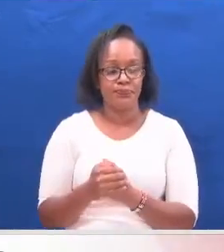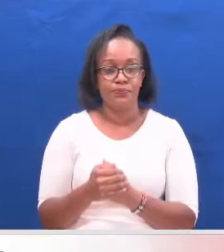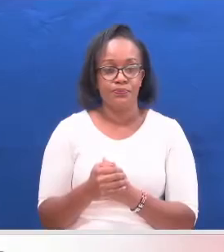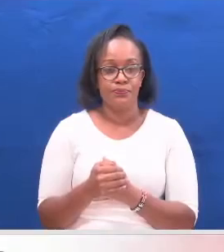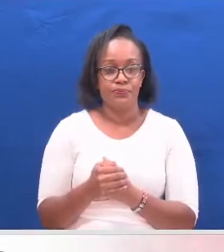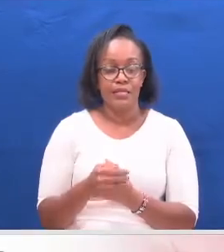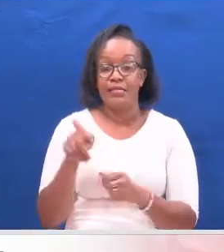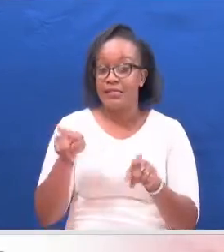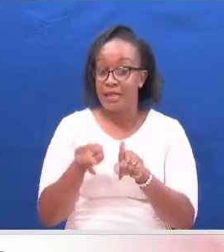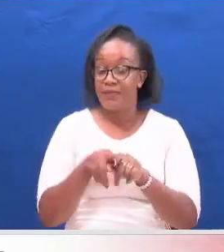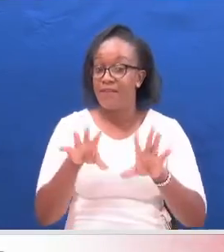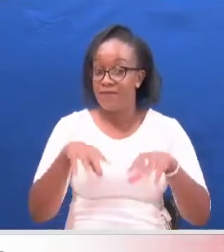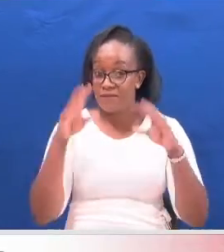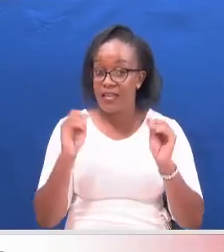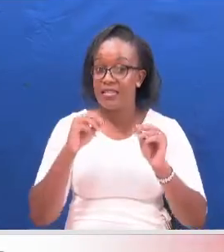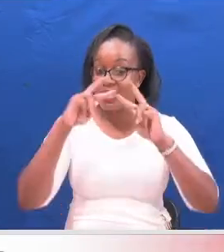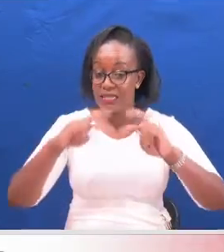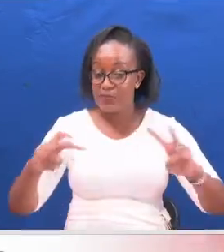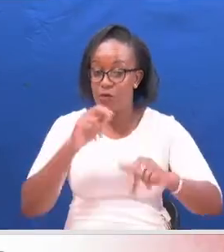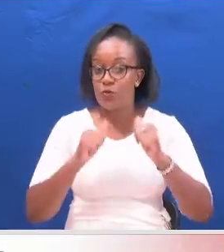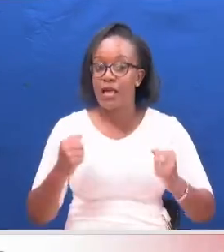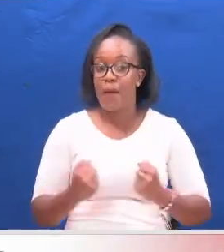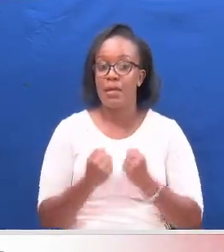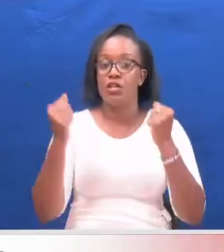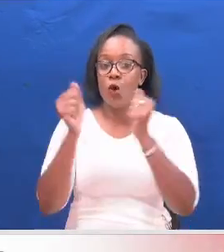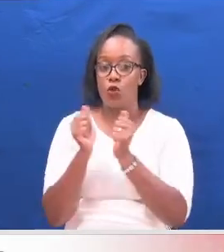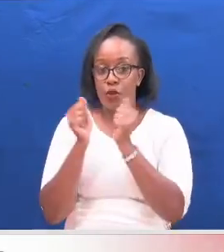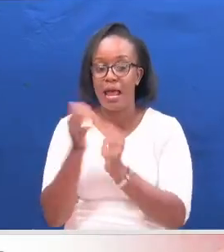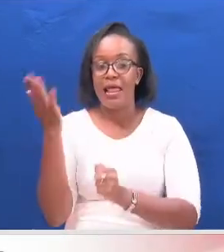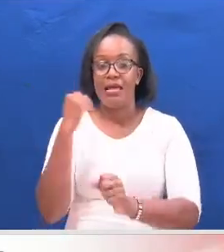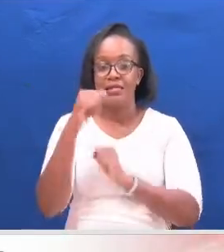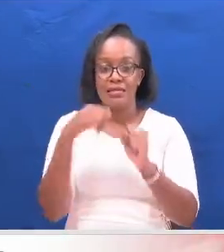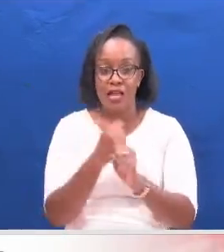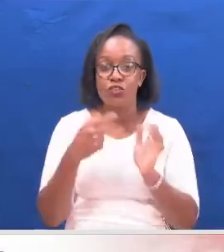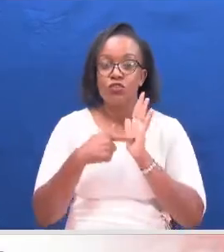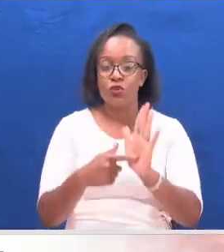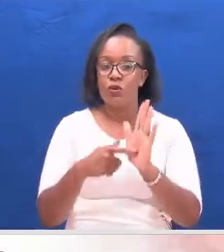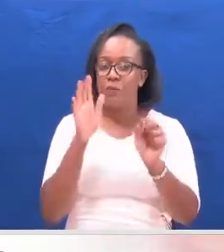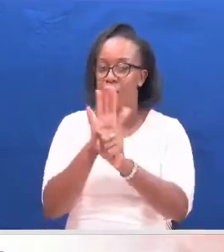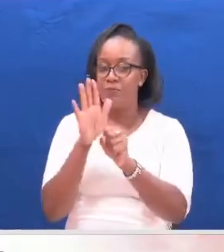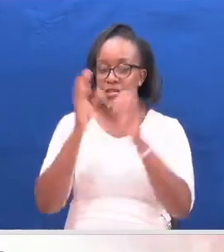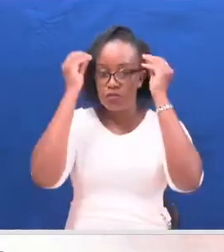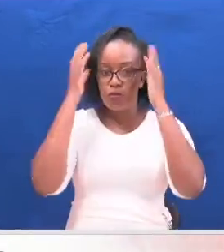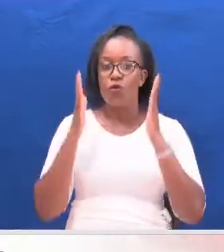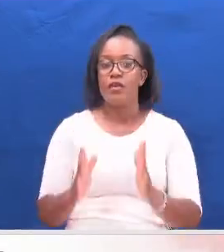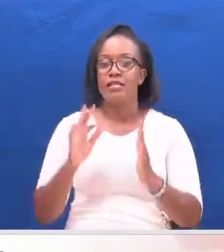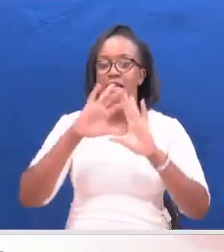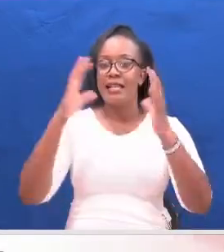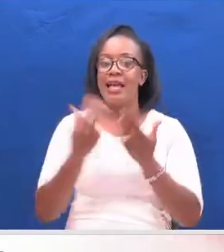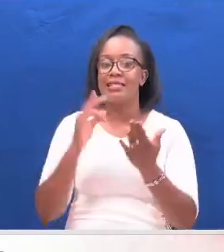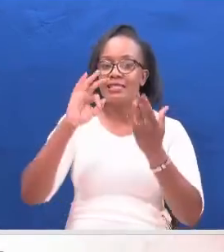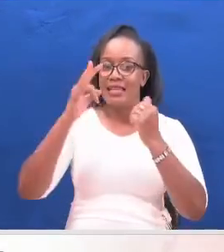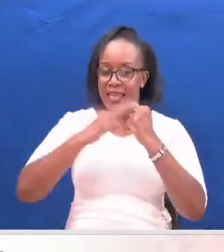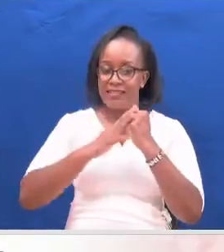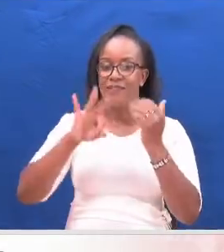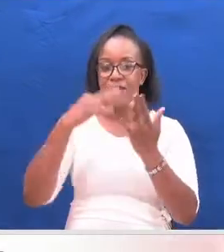The findings in an assessment conducted in October last year showed that the majority of Class 8 learners performed below average, failing to